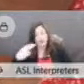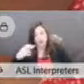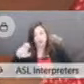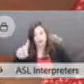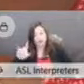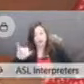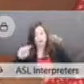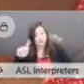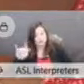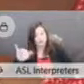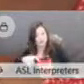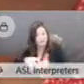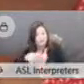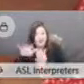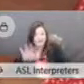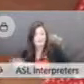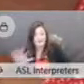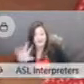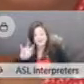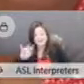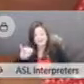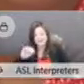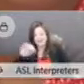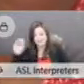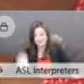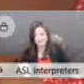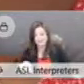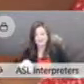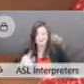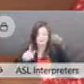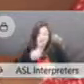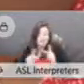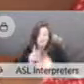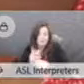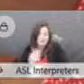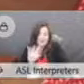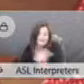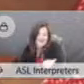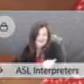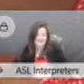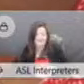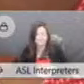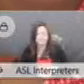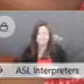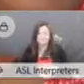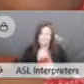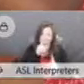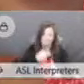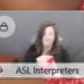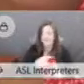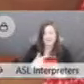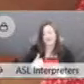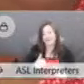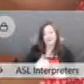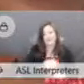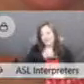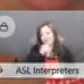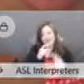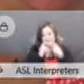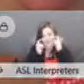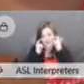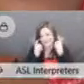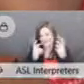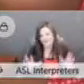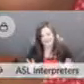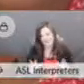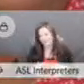somewhere upwards of about 70% of people to be vaccinated. So the short answer is we're not going to take off masks anytime